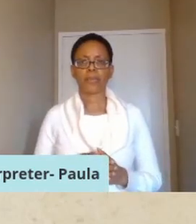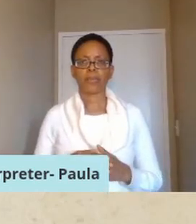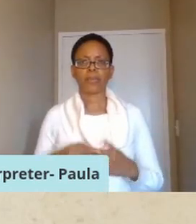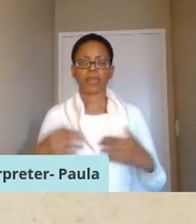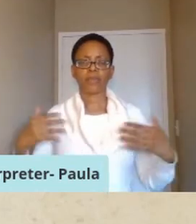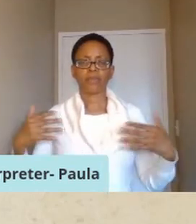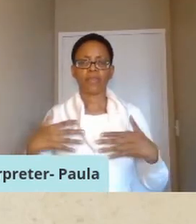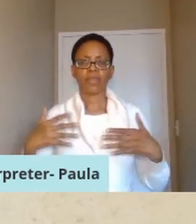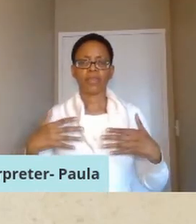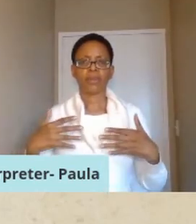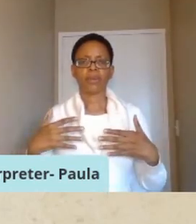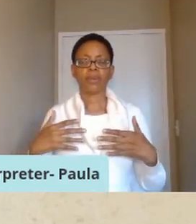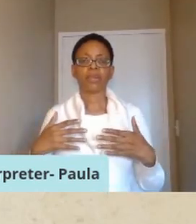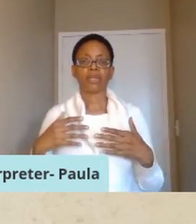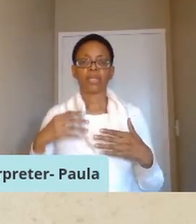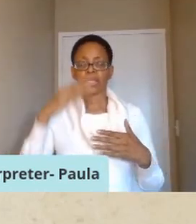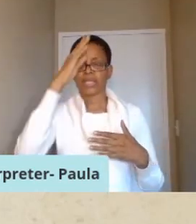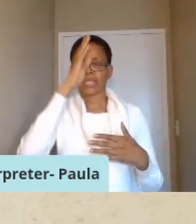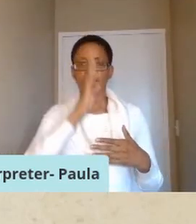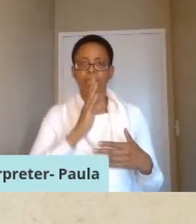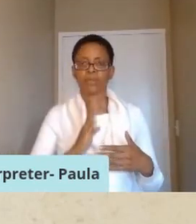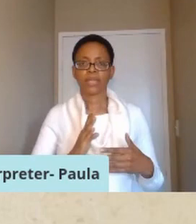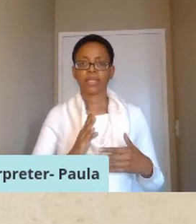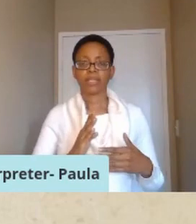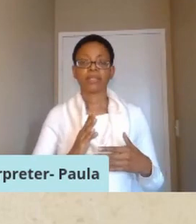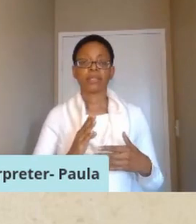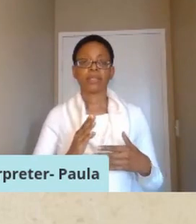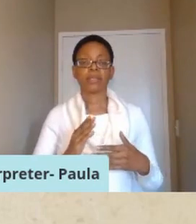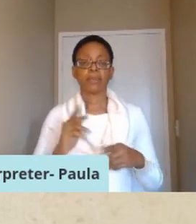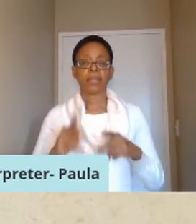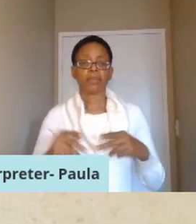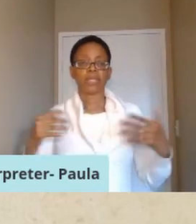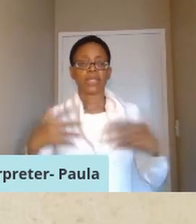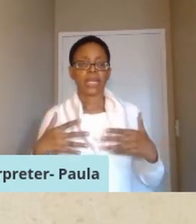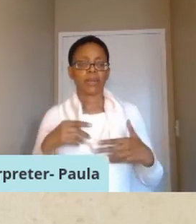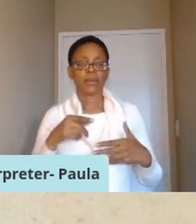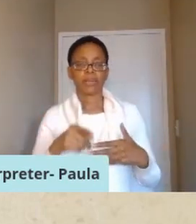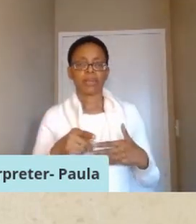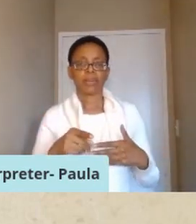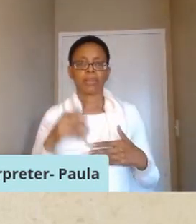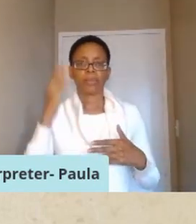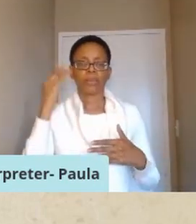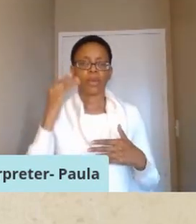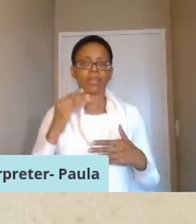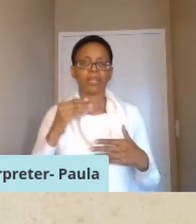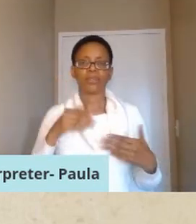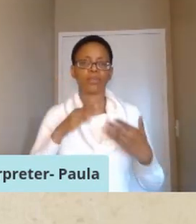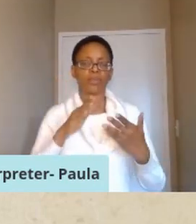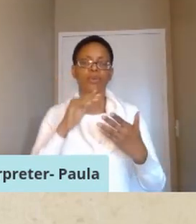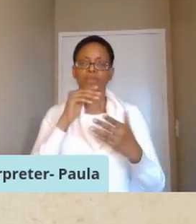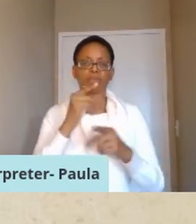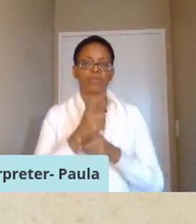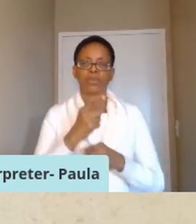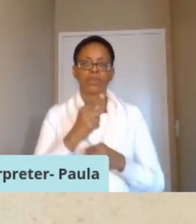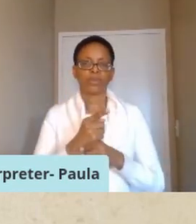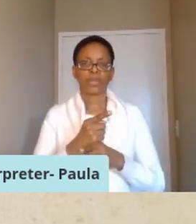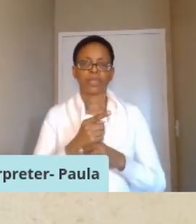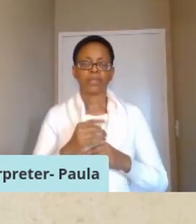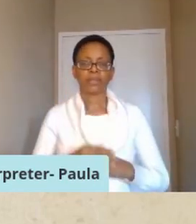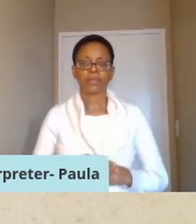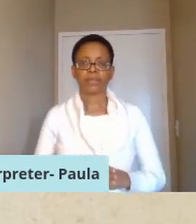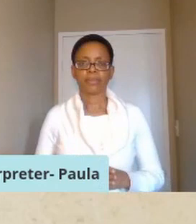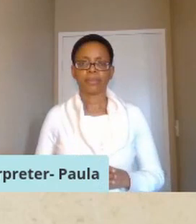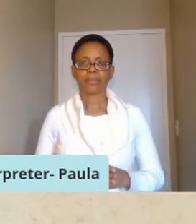schizophrenic patients by clergies and caregivers with inappropriate approaches. As it is